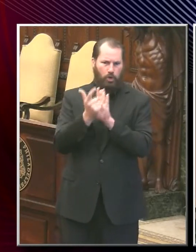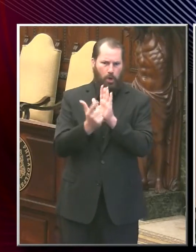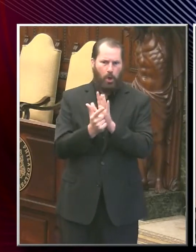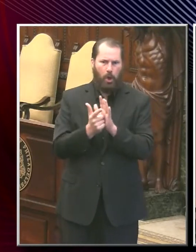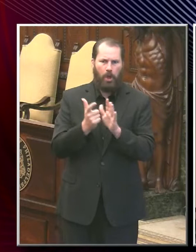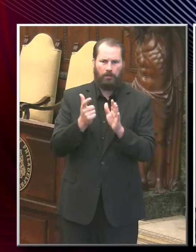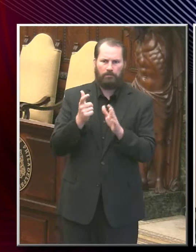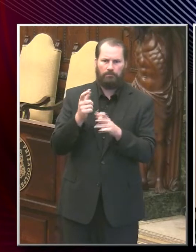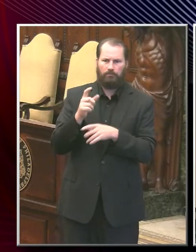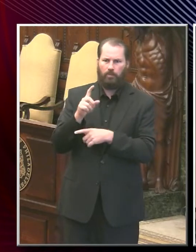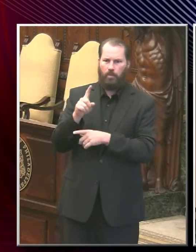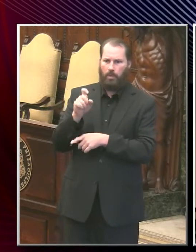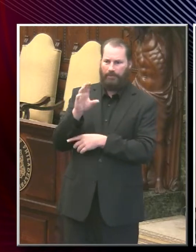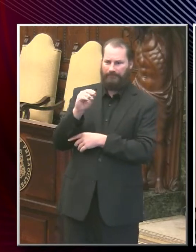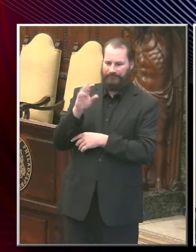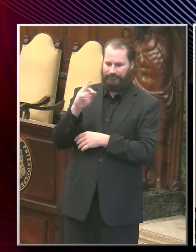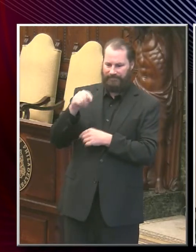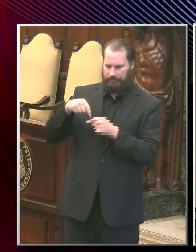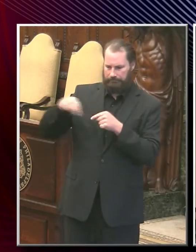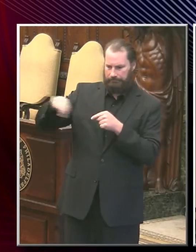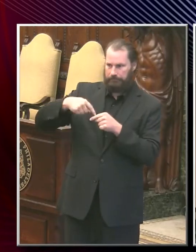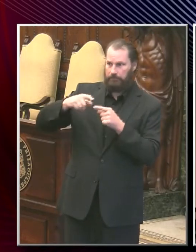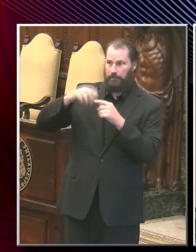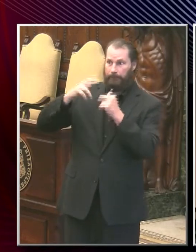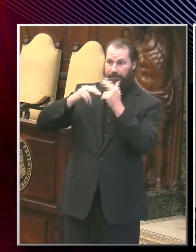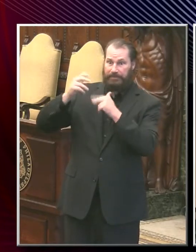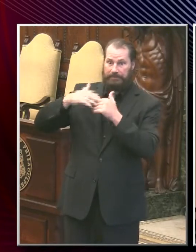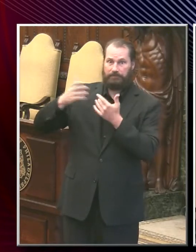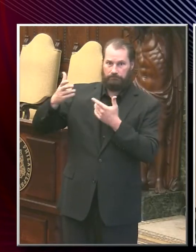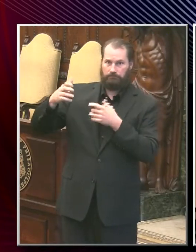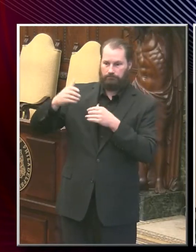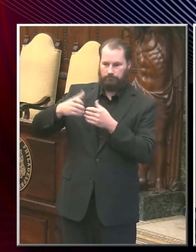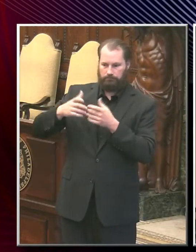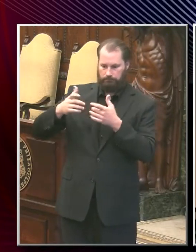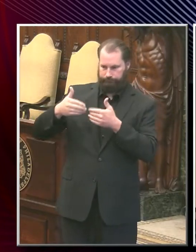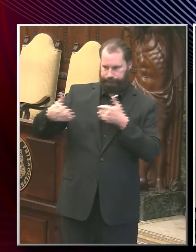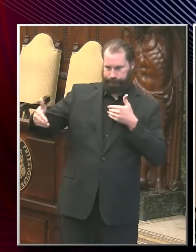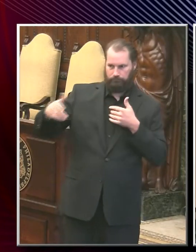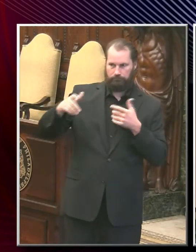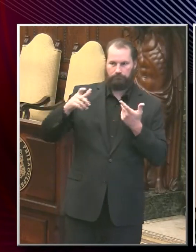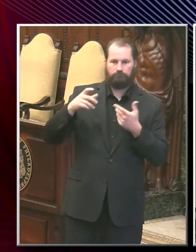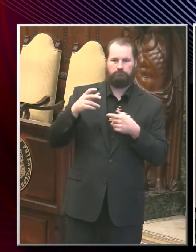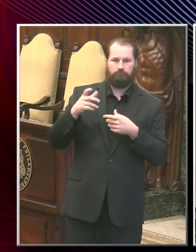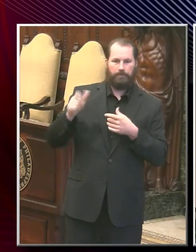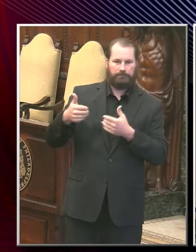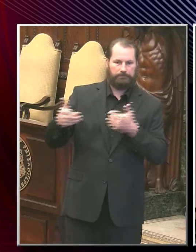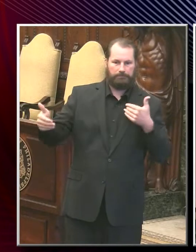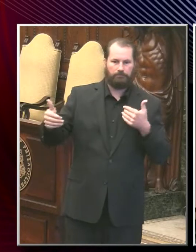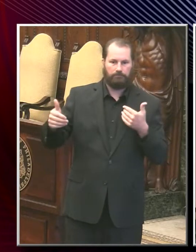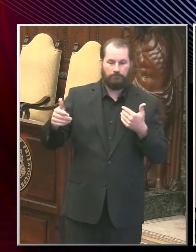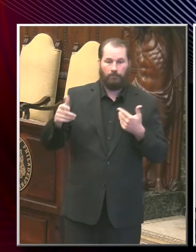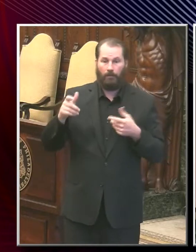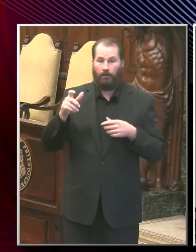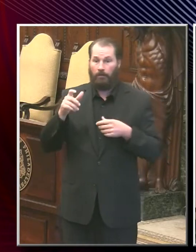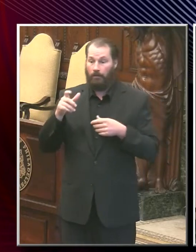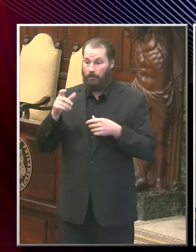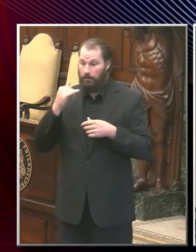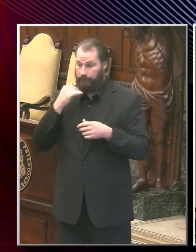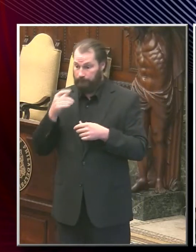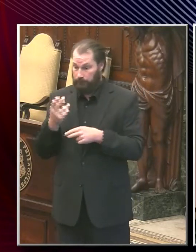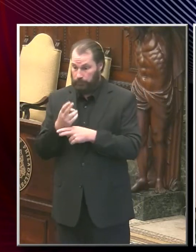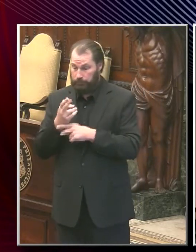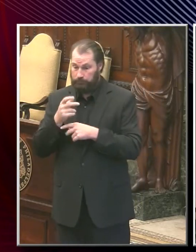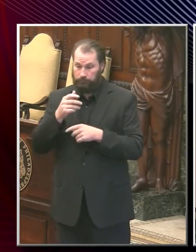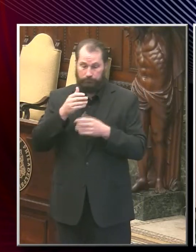feet of occupied properties. The fire code also prohibits people from setting off fireworks on public or private land without permission of the